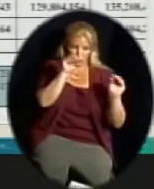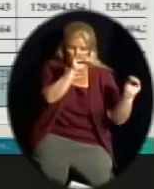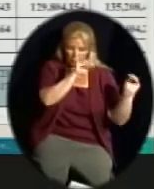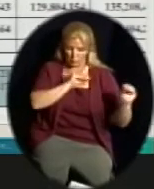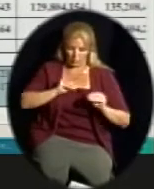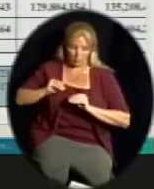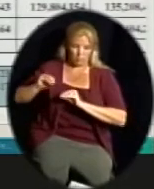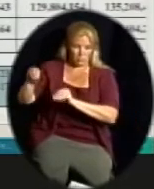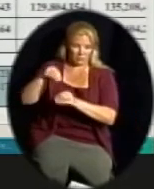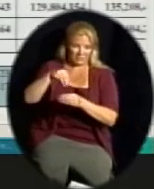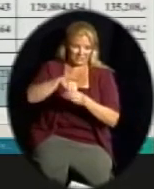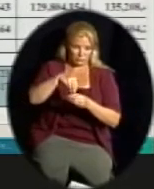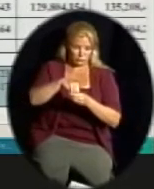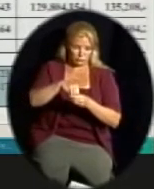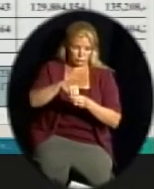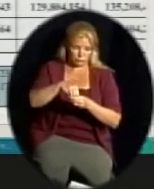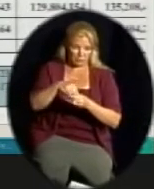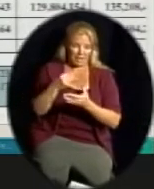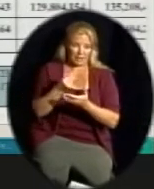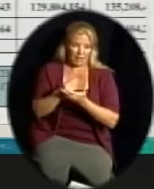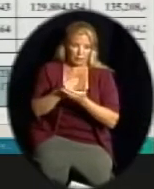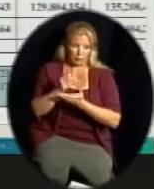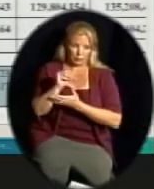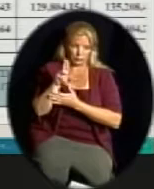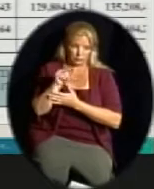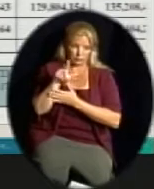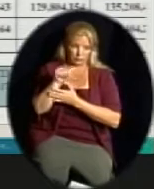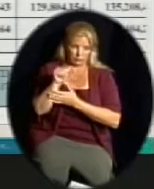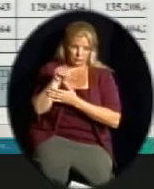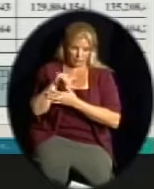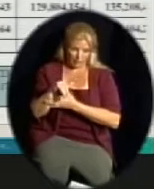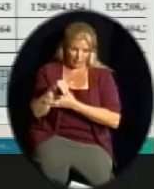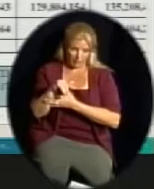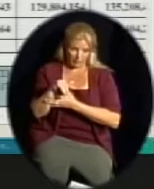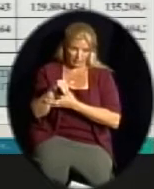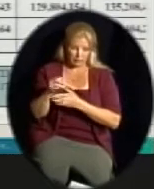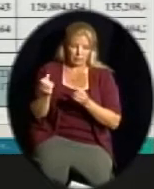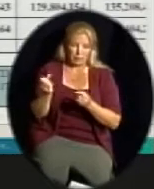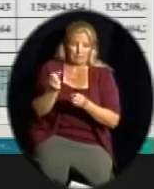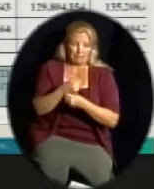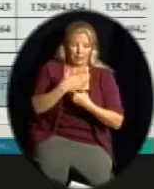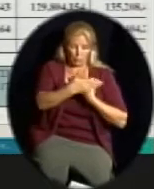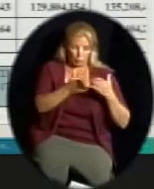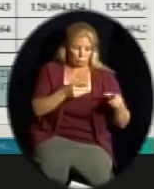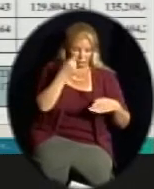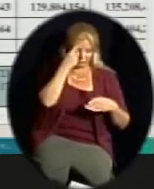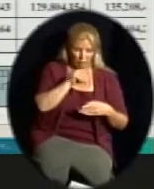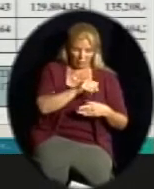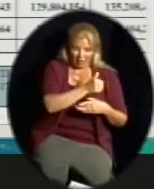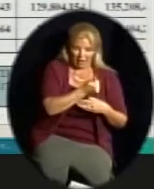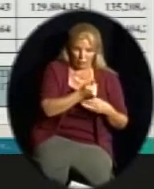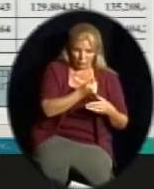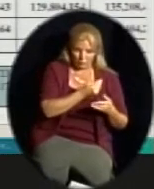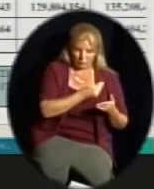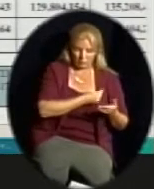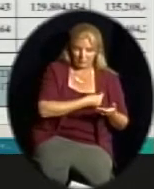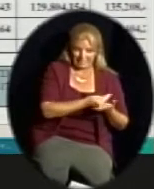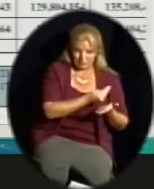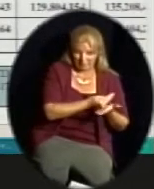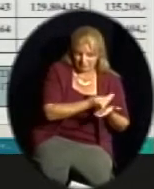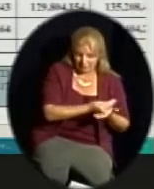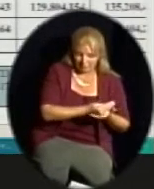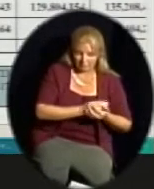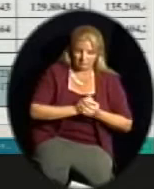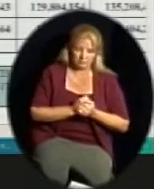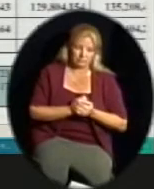free up some dollars for operating expenses from the instructional side. The other component is the economic development grant dealing with